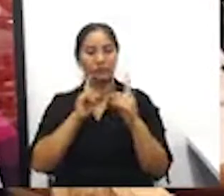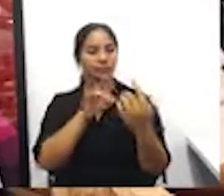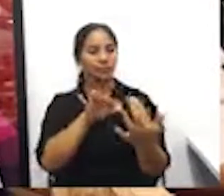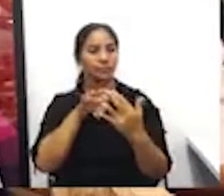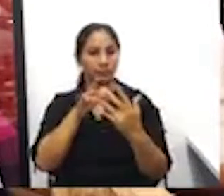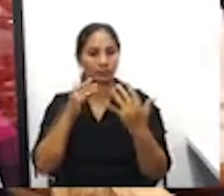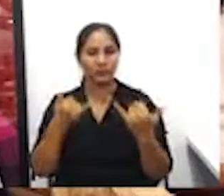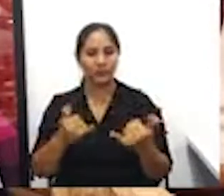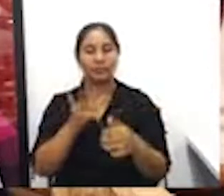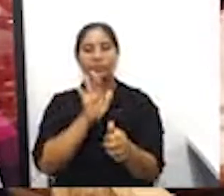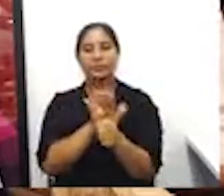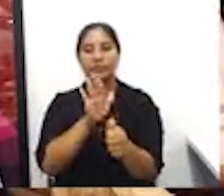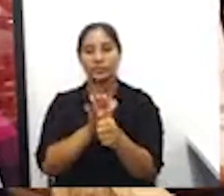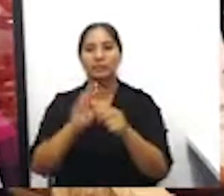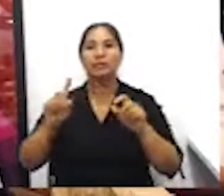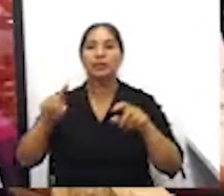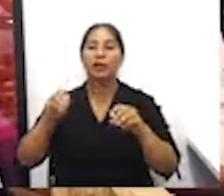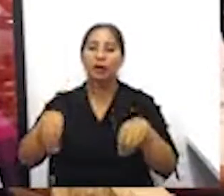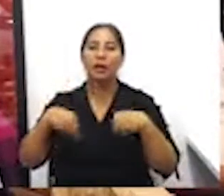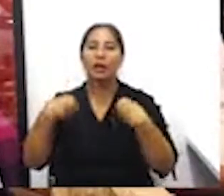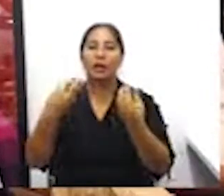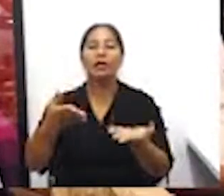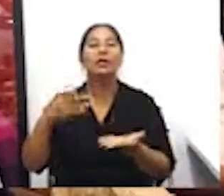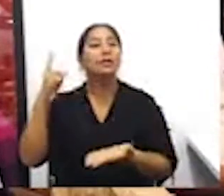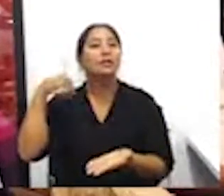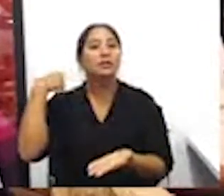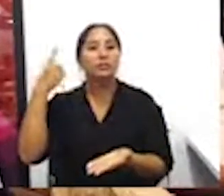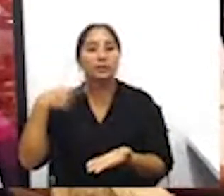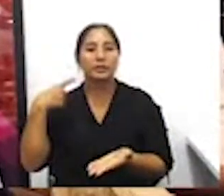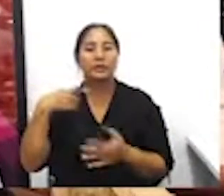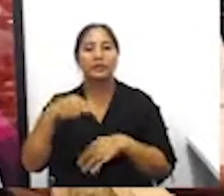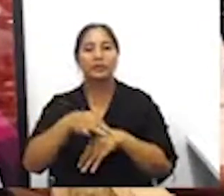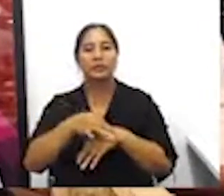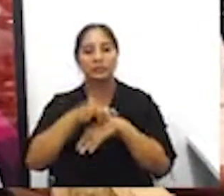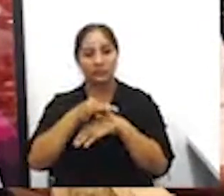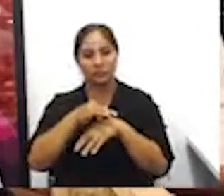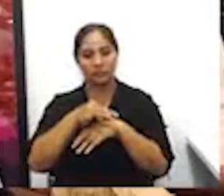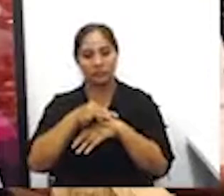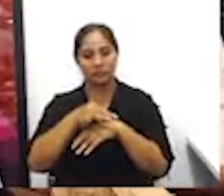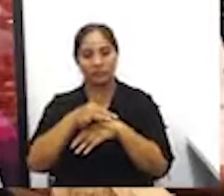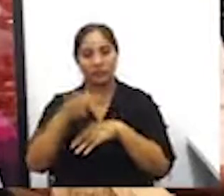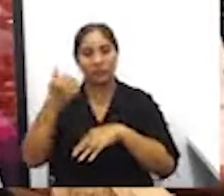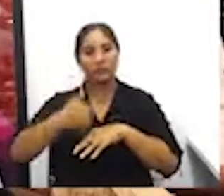see, women in the higher positions in the women as a leader is very, it always looks